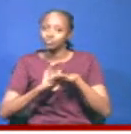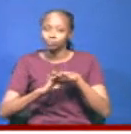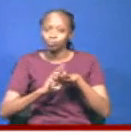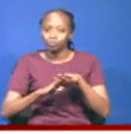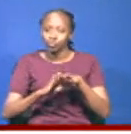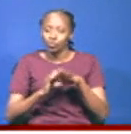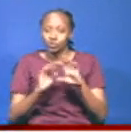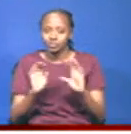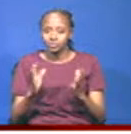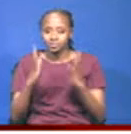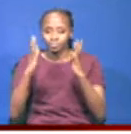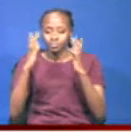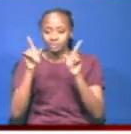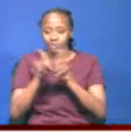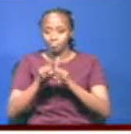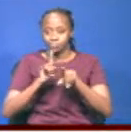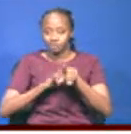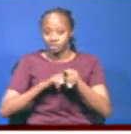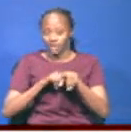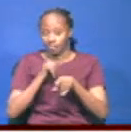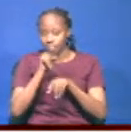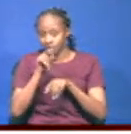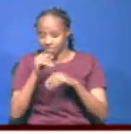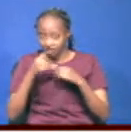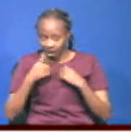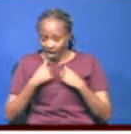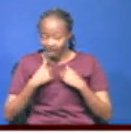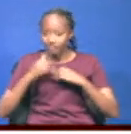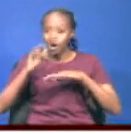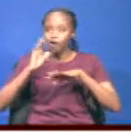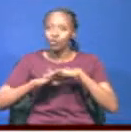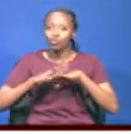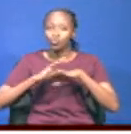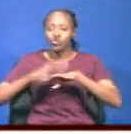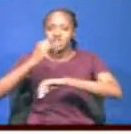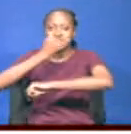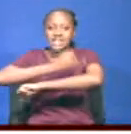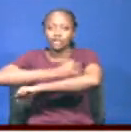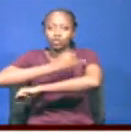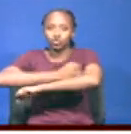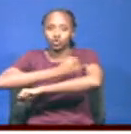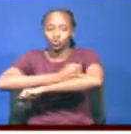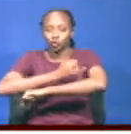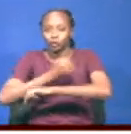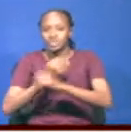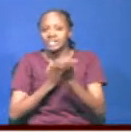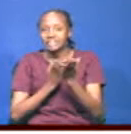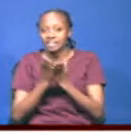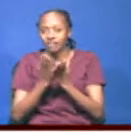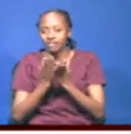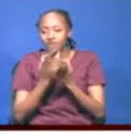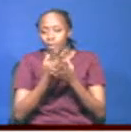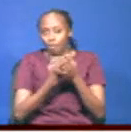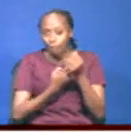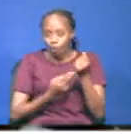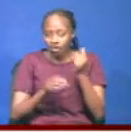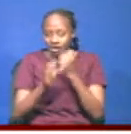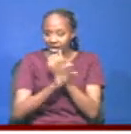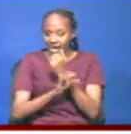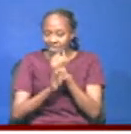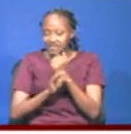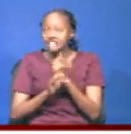likely to be a very great institution serving both our country, the region, and indeed the